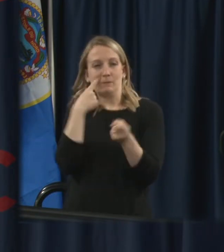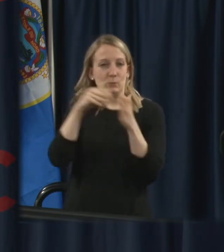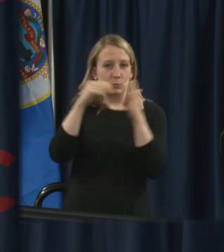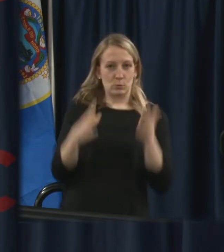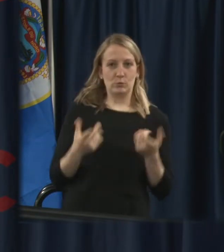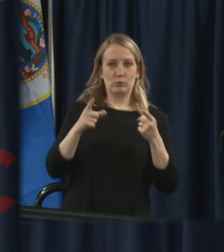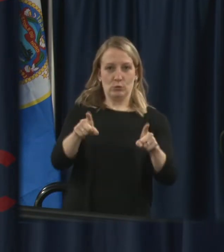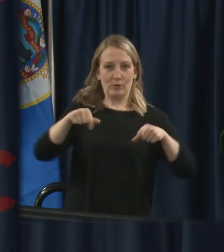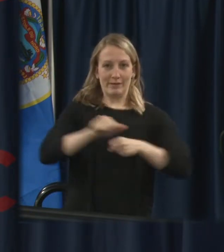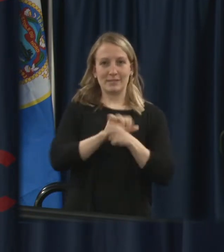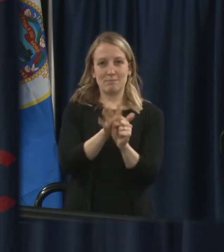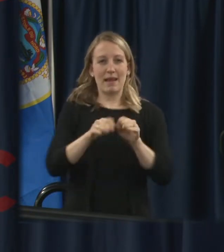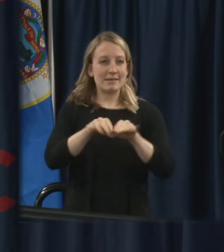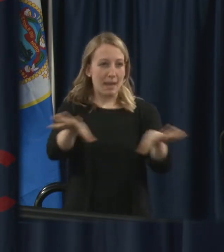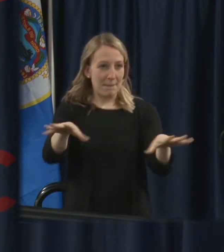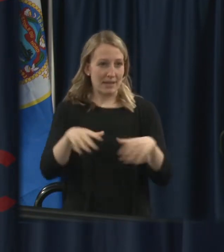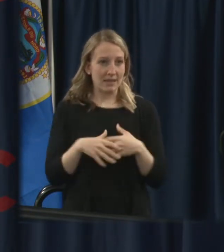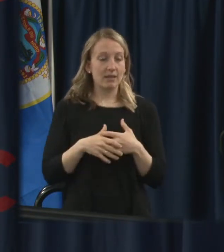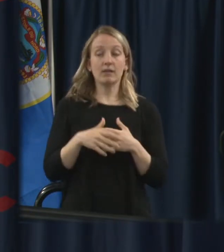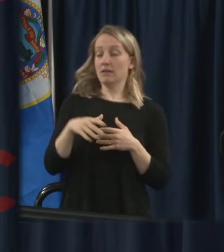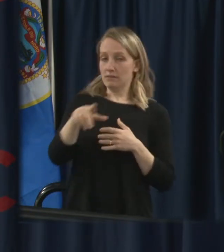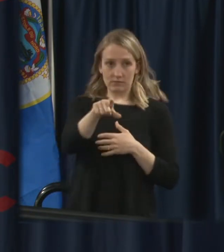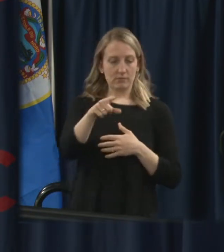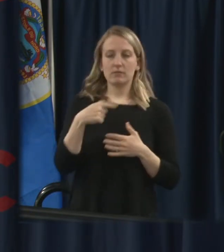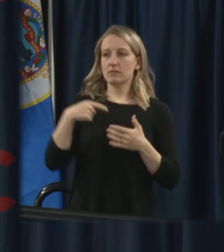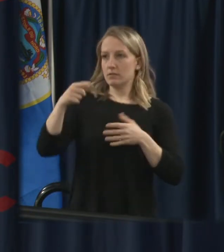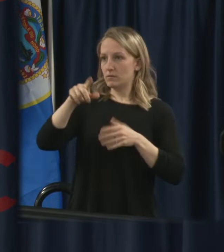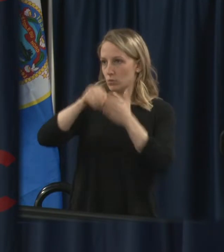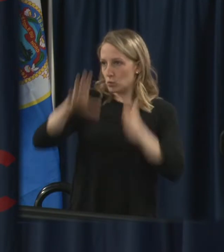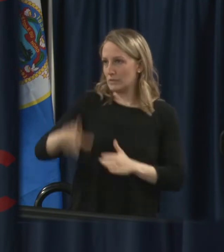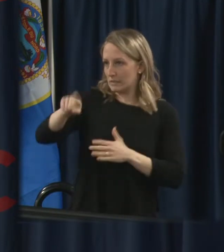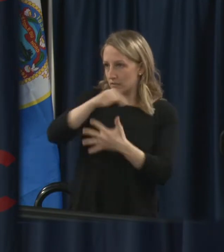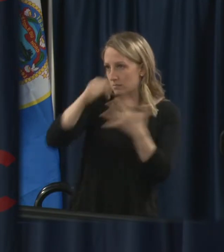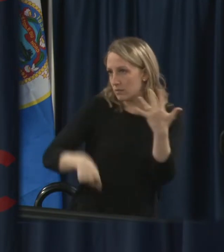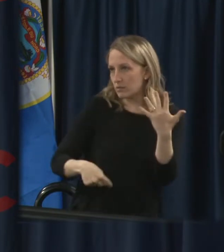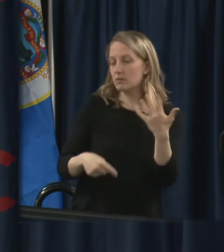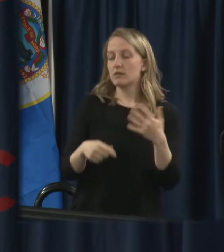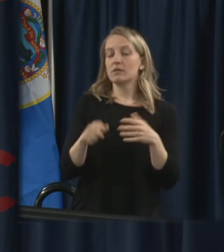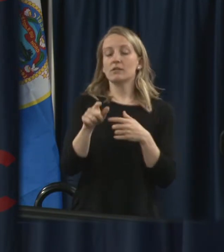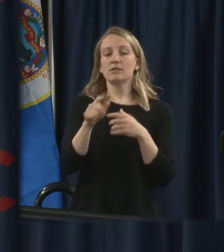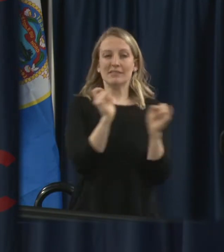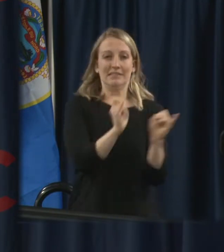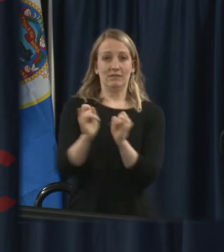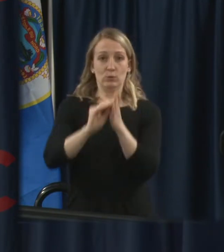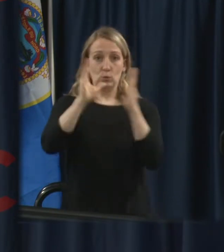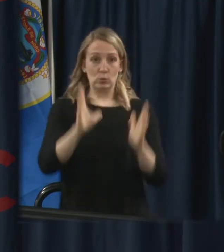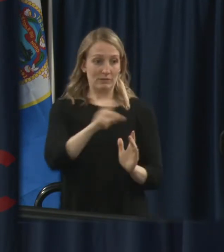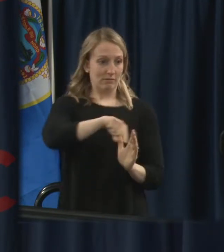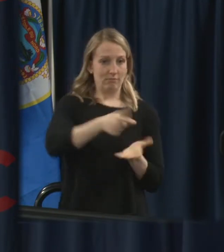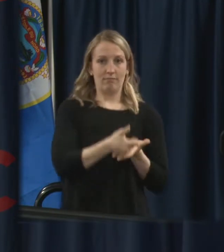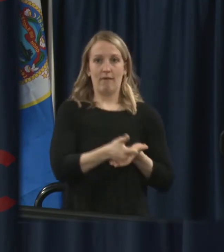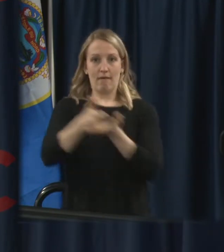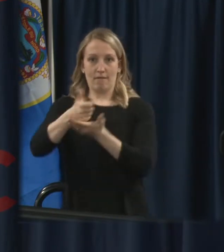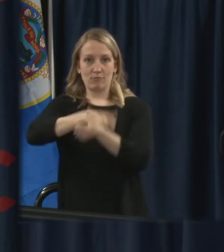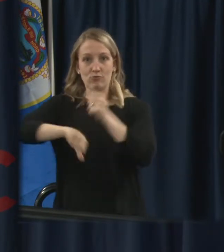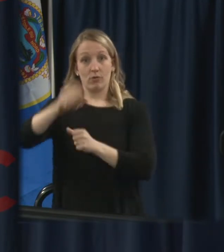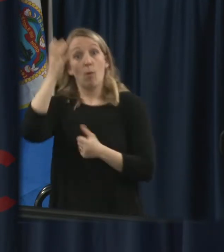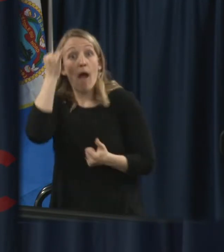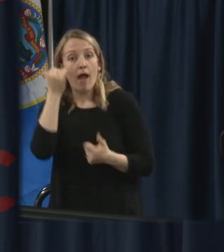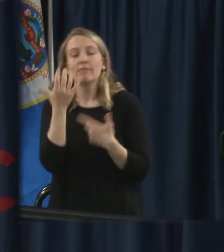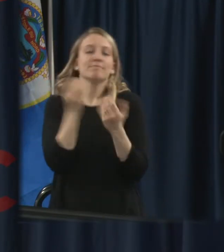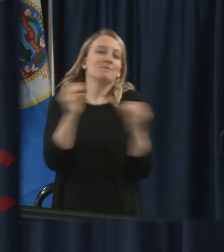during the pandemic, saying this is what our students need. We've watched individual students help others just